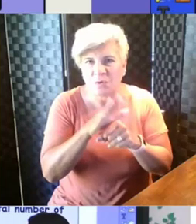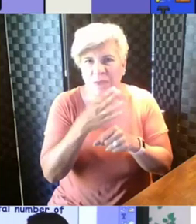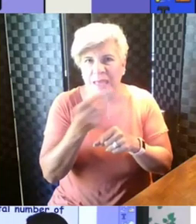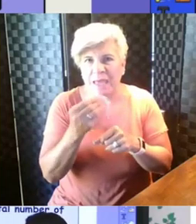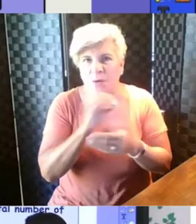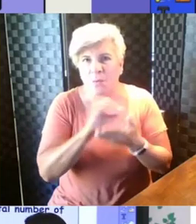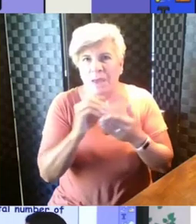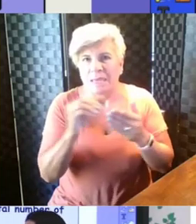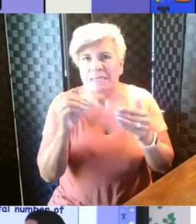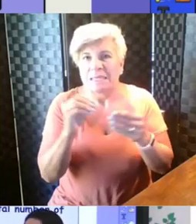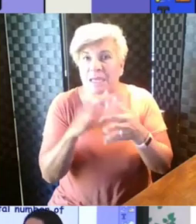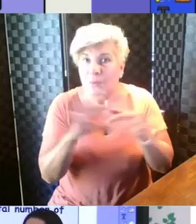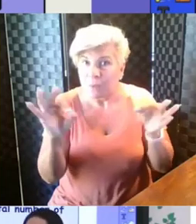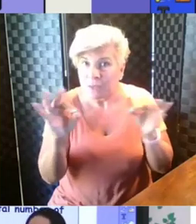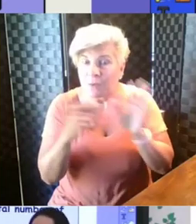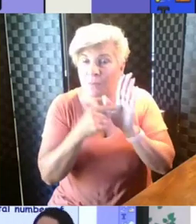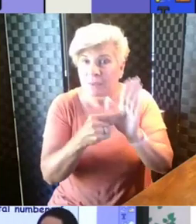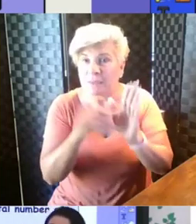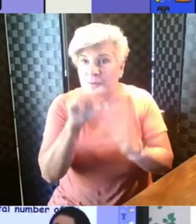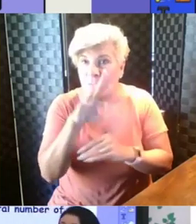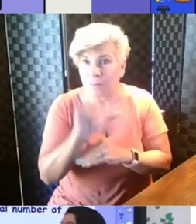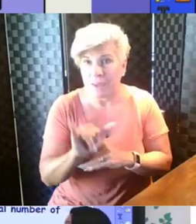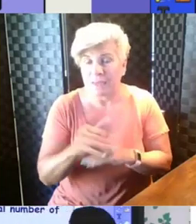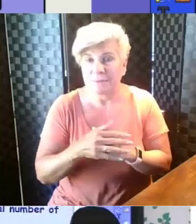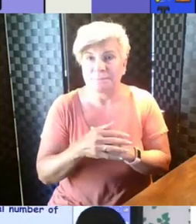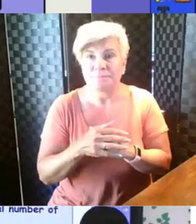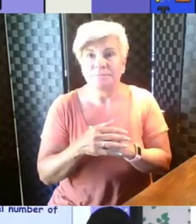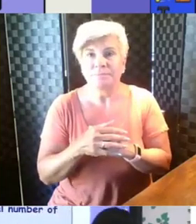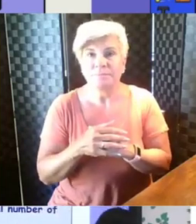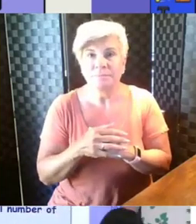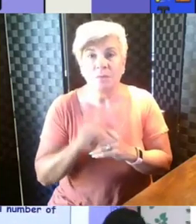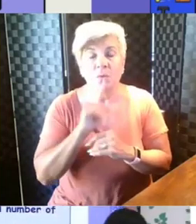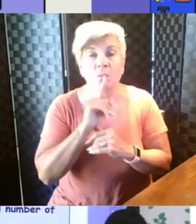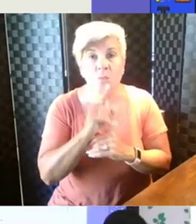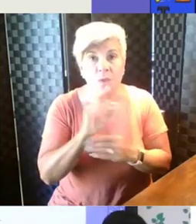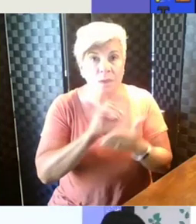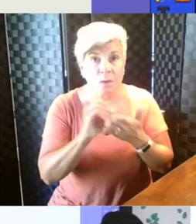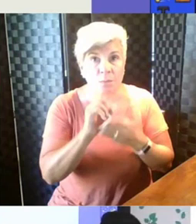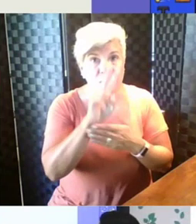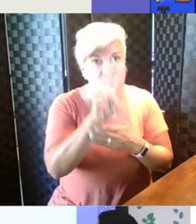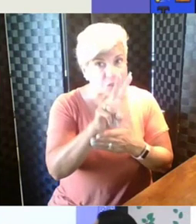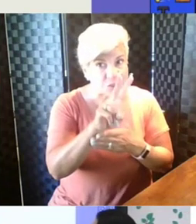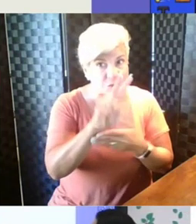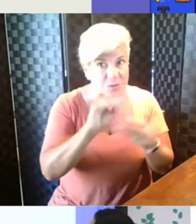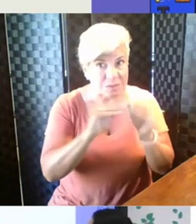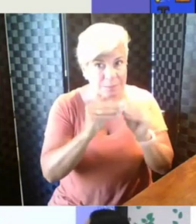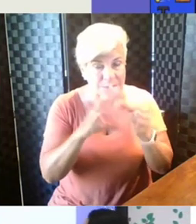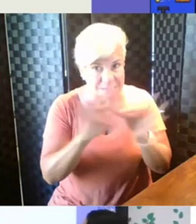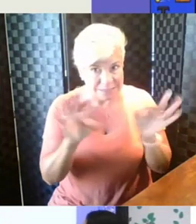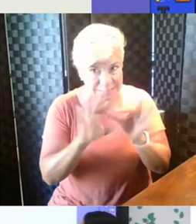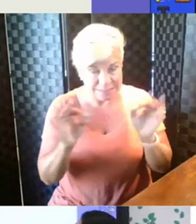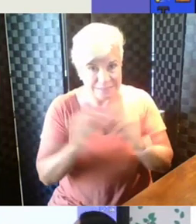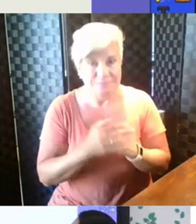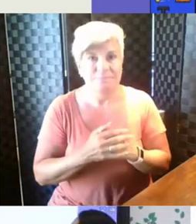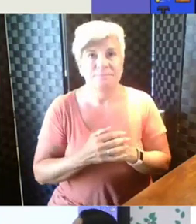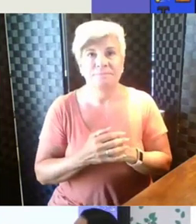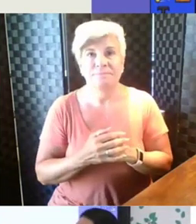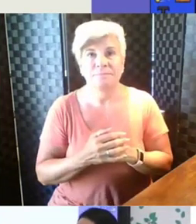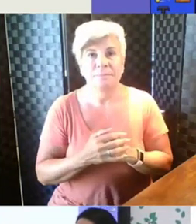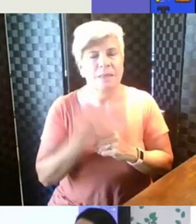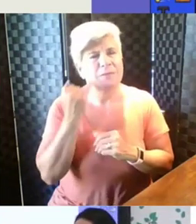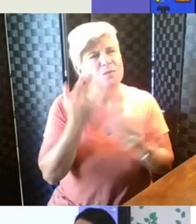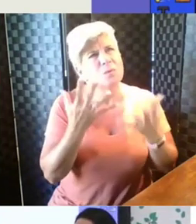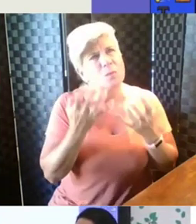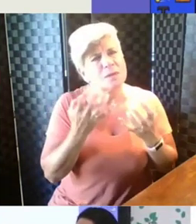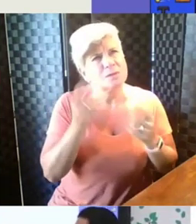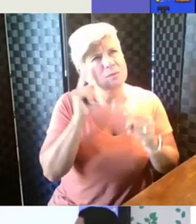going to write an equation to represent an array. And we're actually going to be writing two equations today. So if we